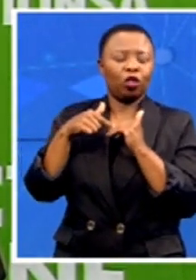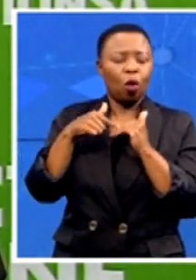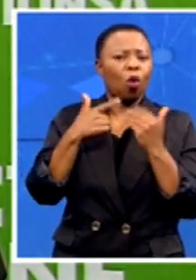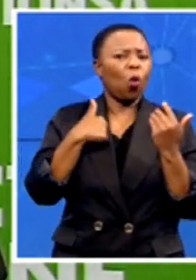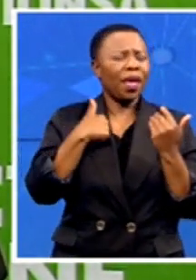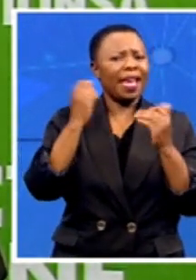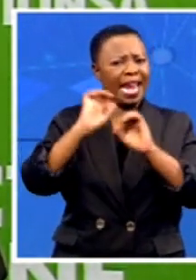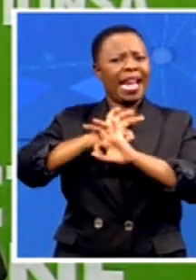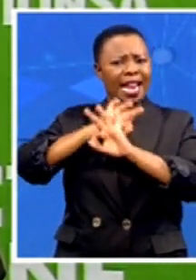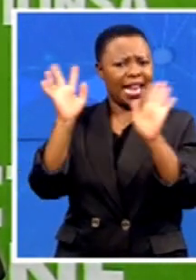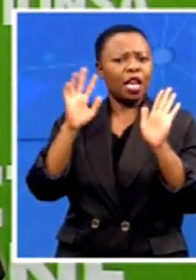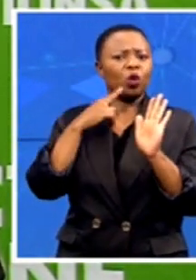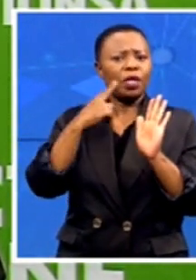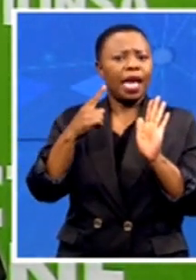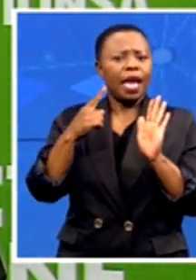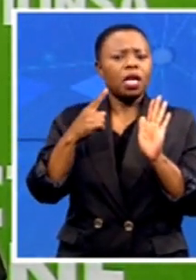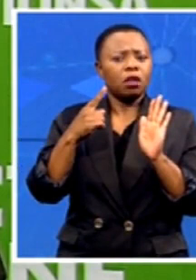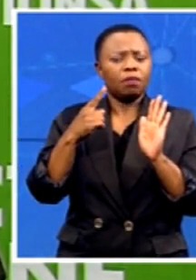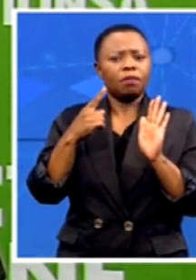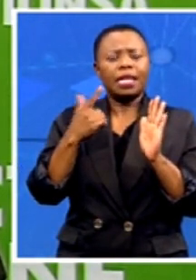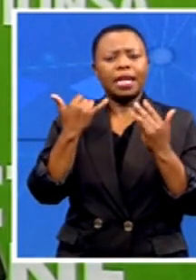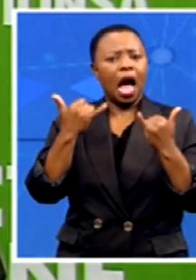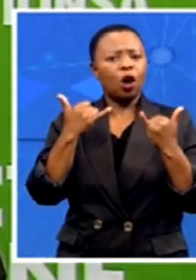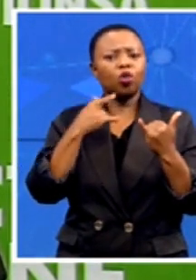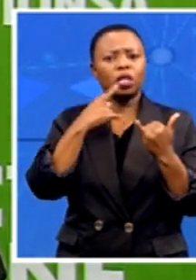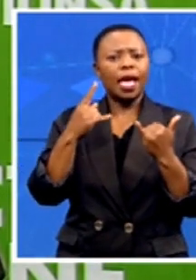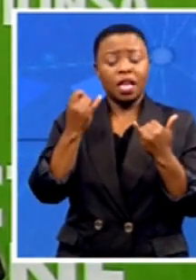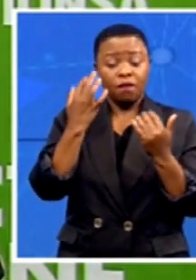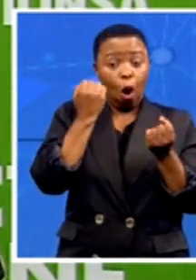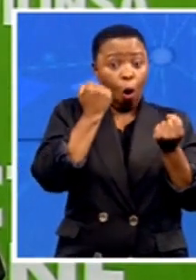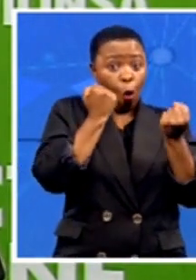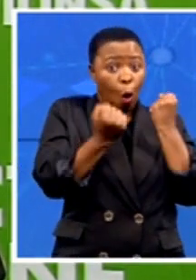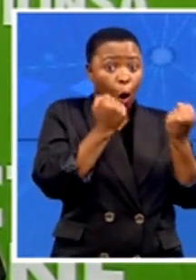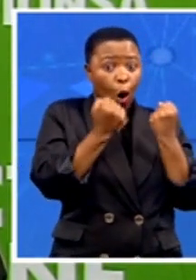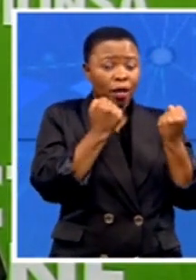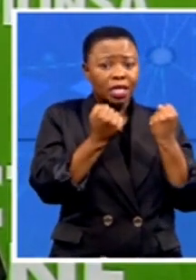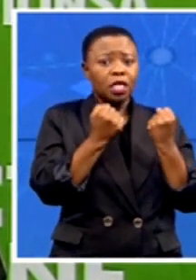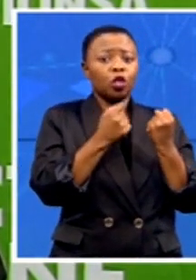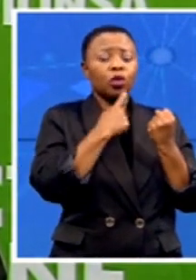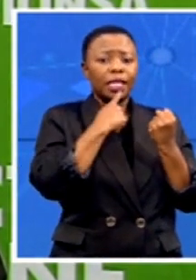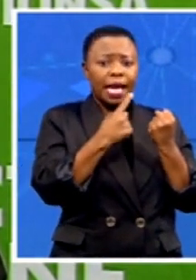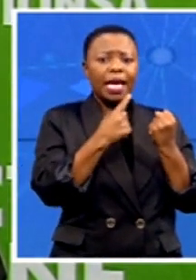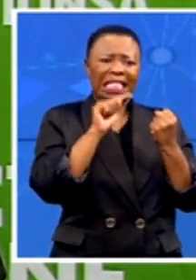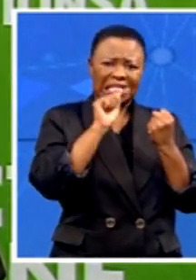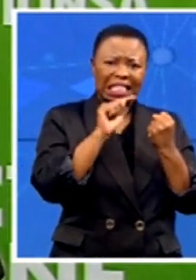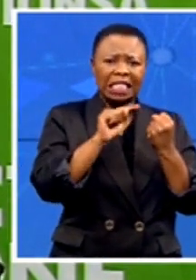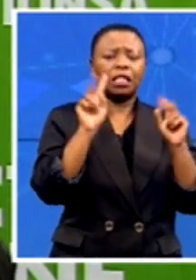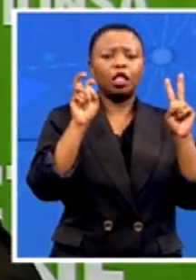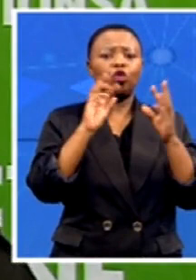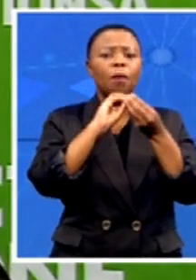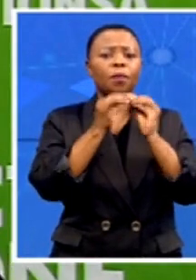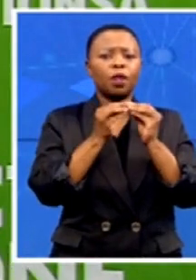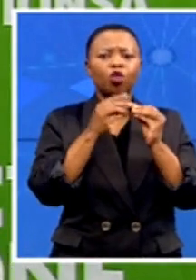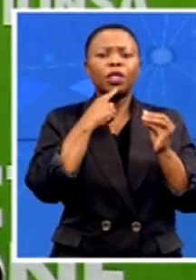down the line, if a court of this country deems it necessary for this issue to be remedied, that it can't be remedied because time is not on